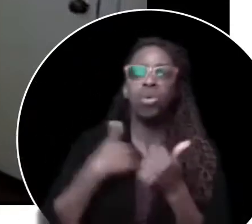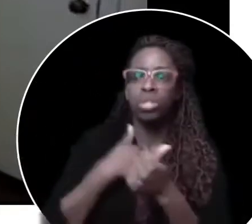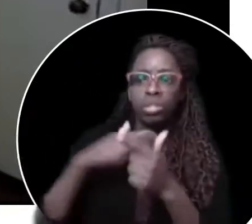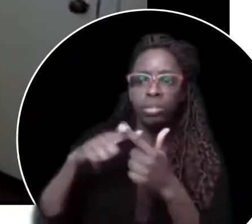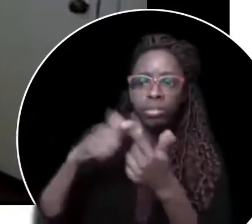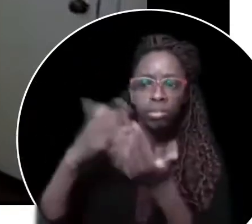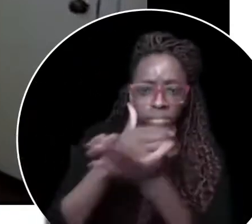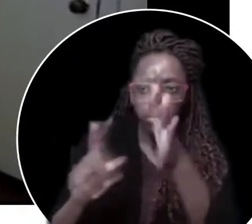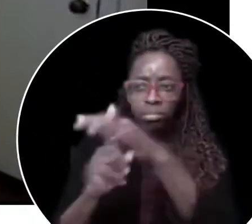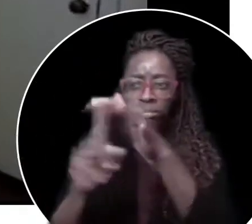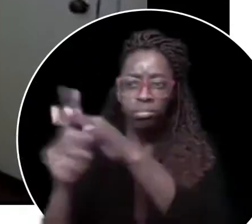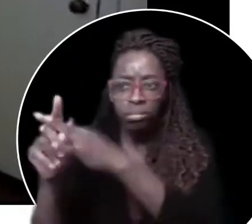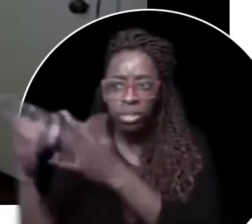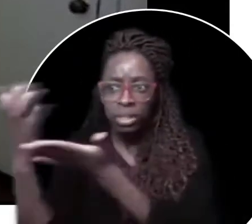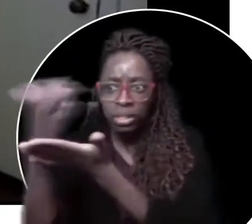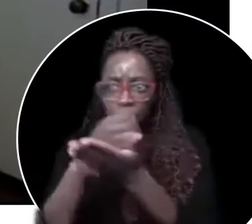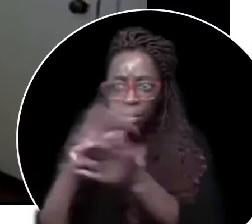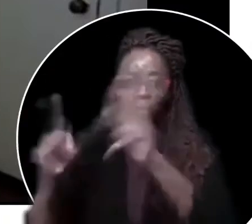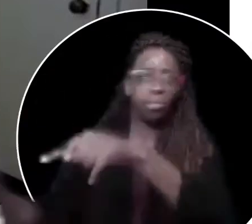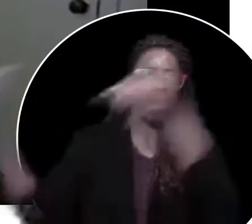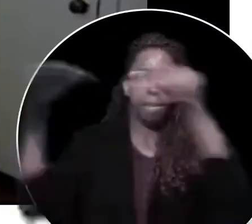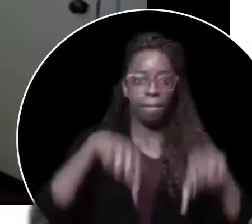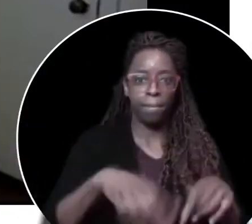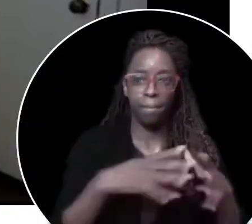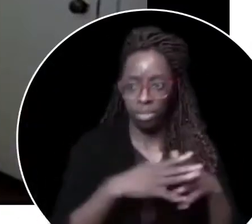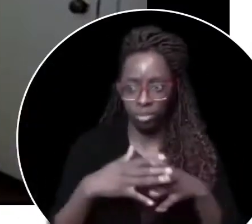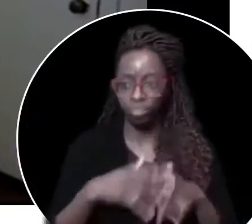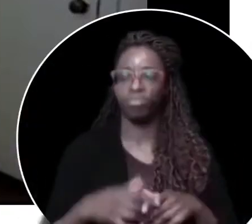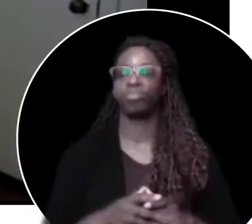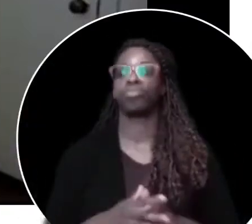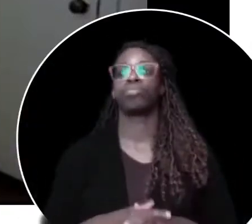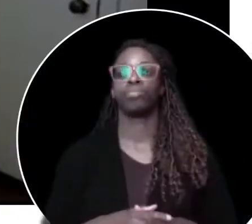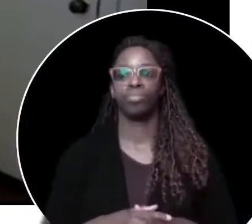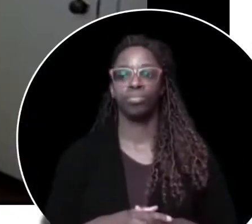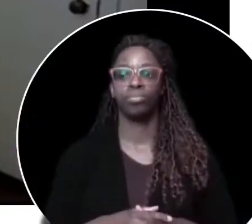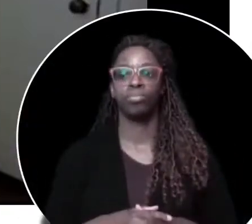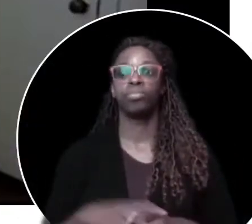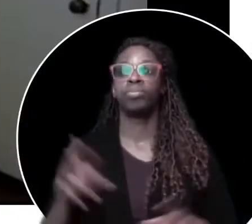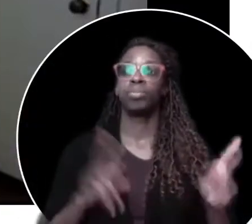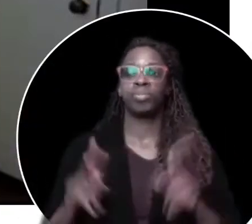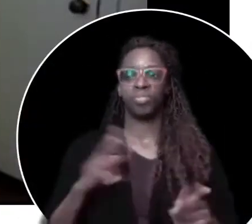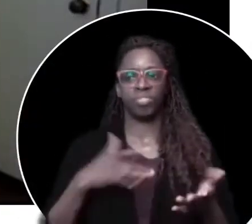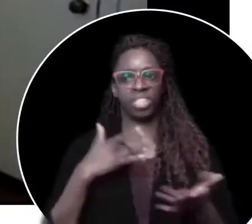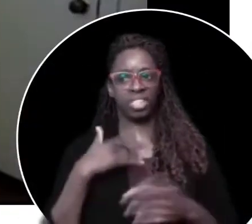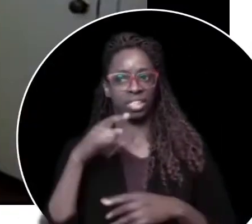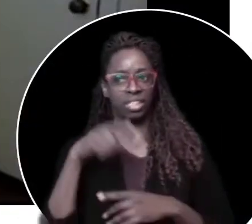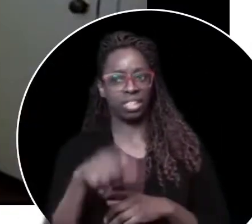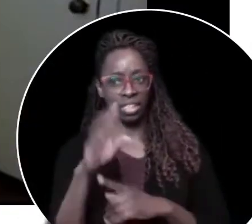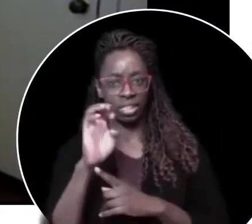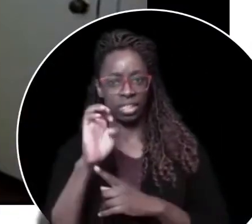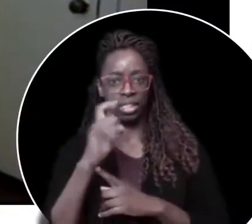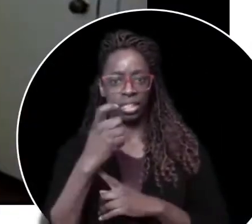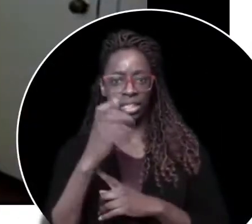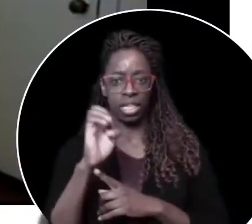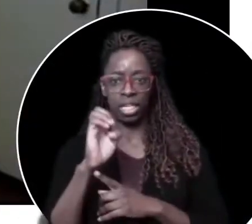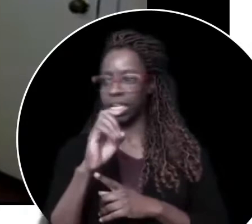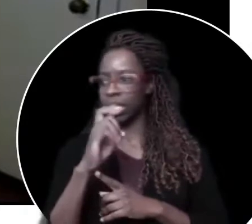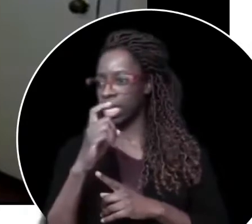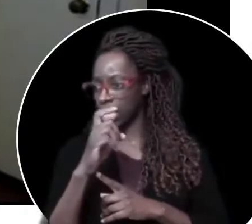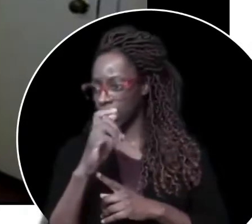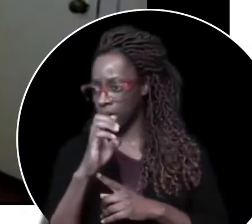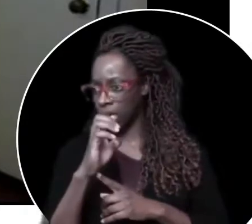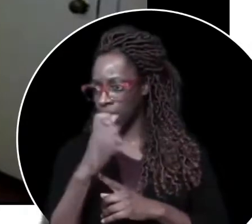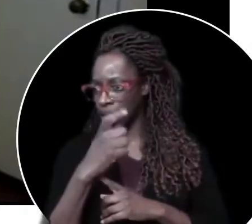xenophobic racism, we don't want you, but through the language of humanitarianism. Don't try to travel